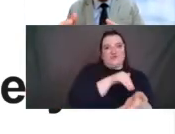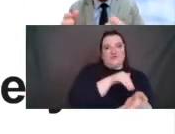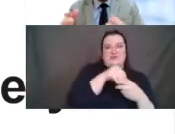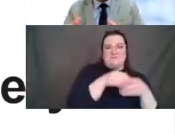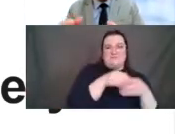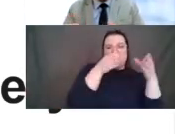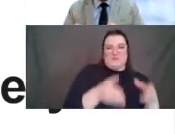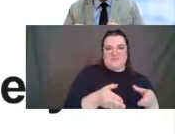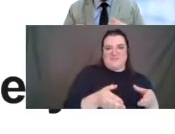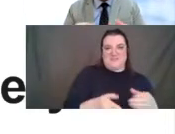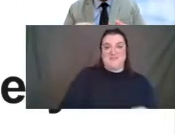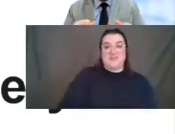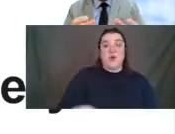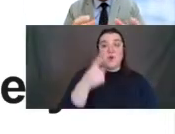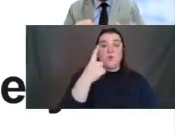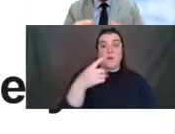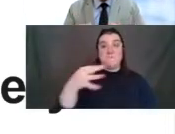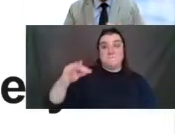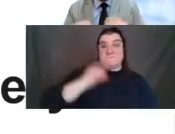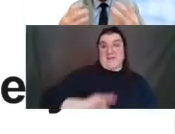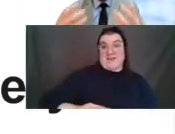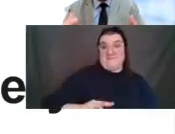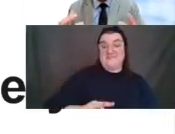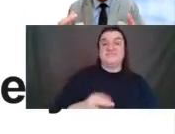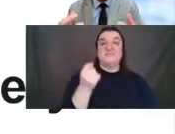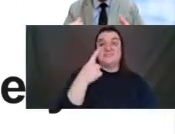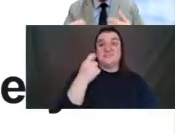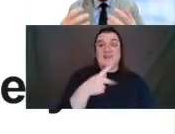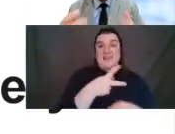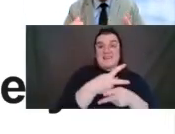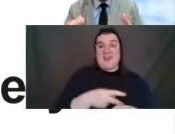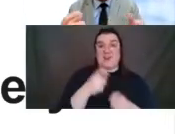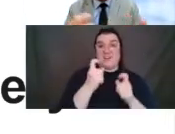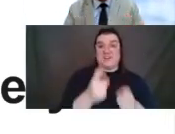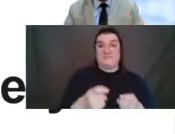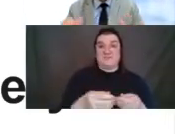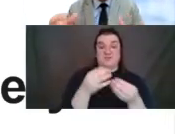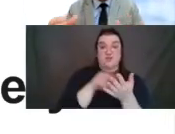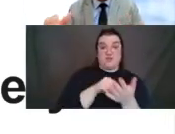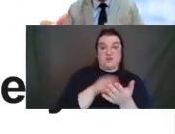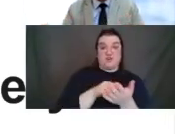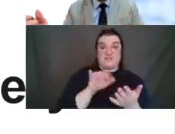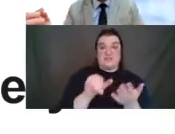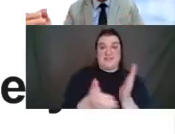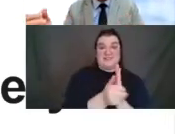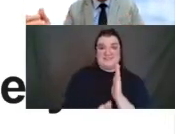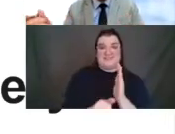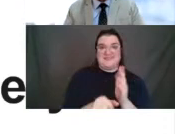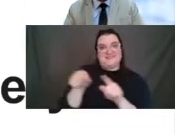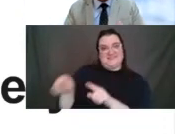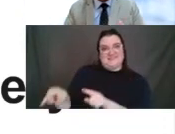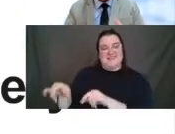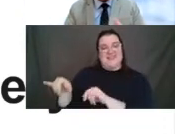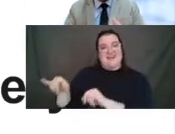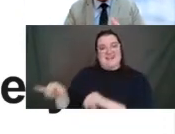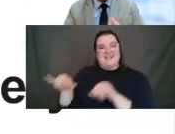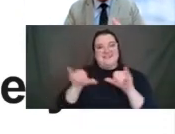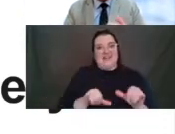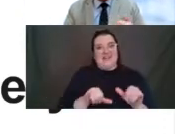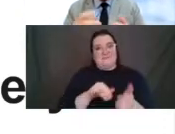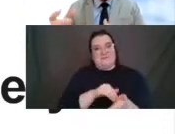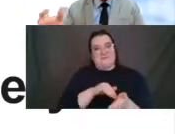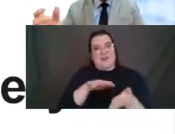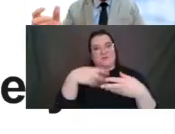can come along with that is the idea that the caregiver is learning the skills that the provider is using, so they're actually able to reinforce those skills in between